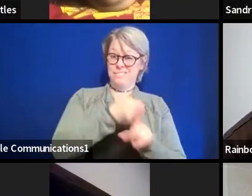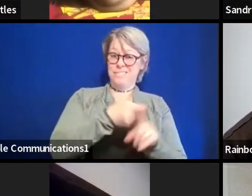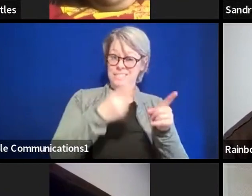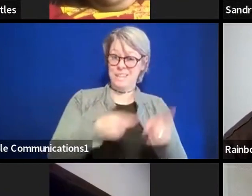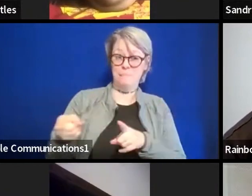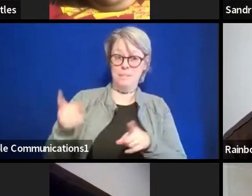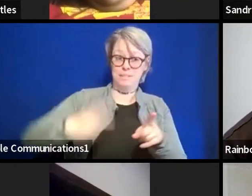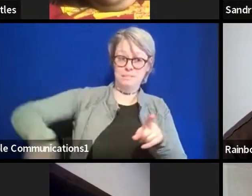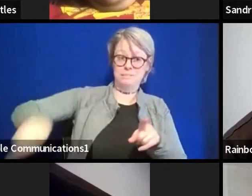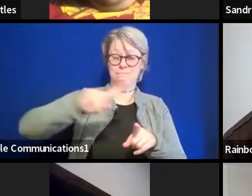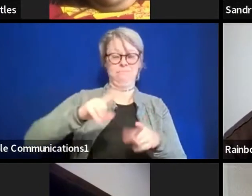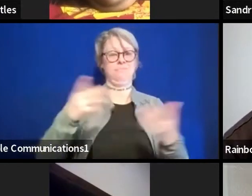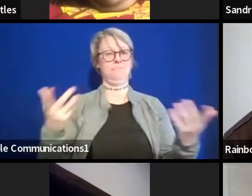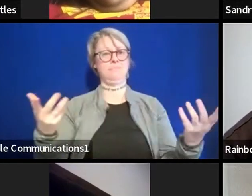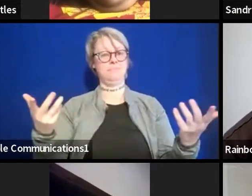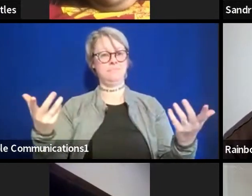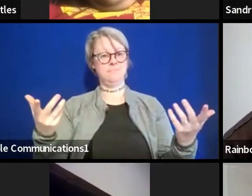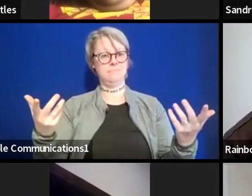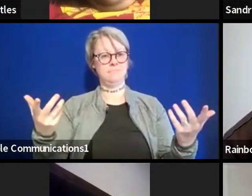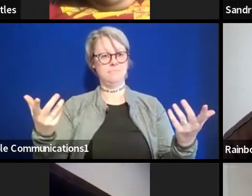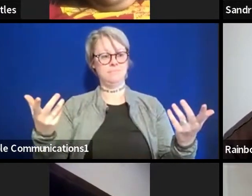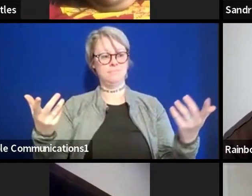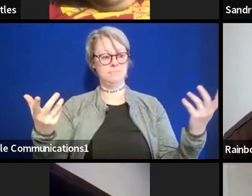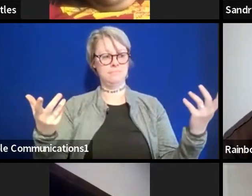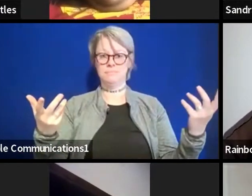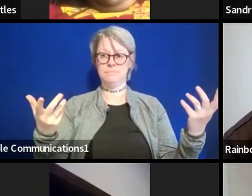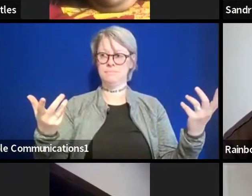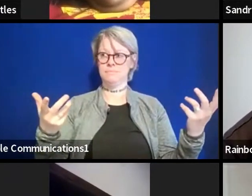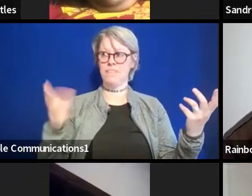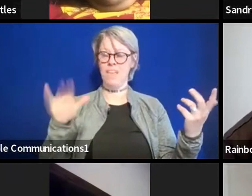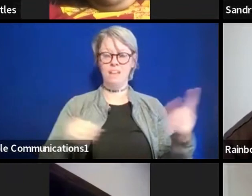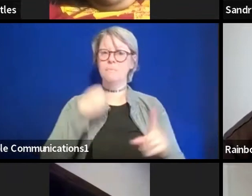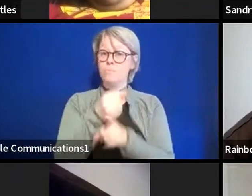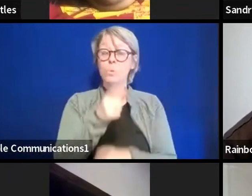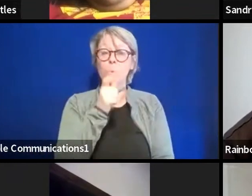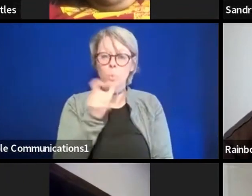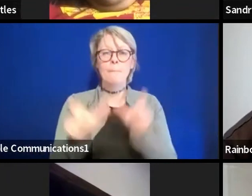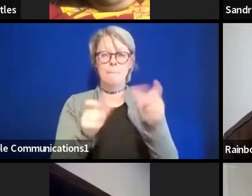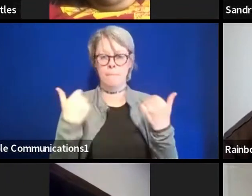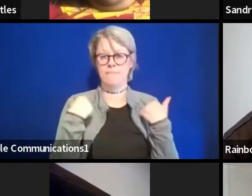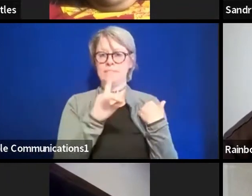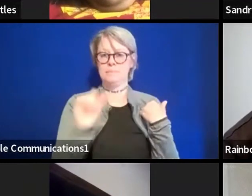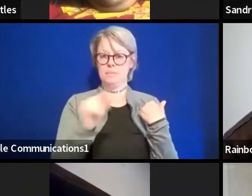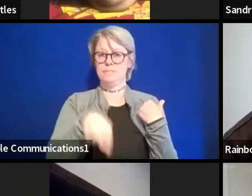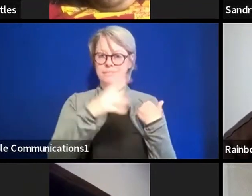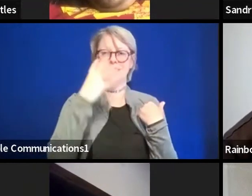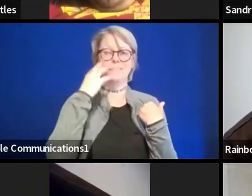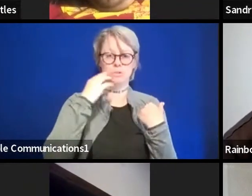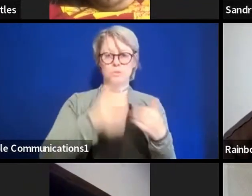it seems, in the world of people with disabilities. They're happening a lot of the